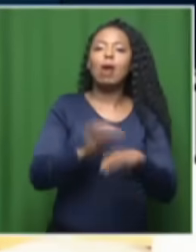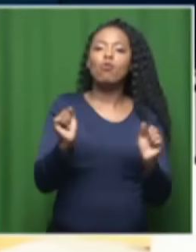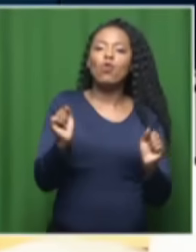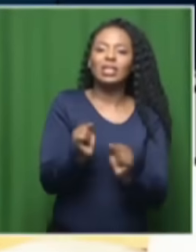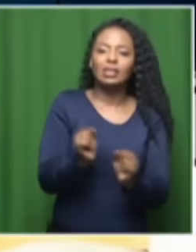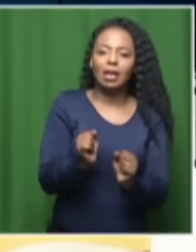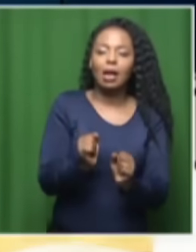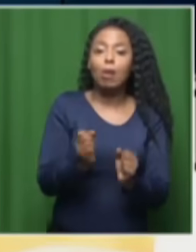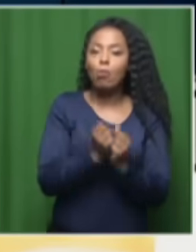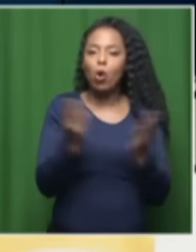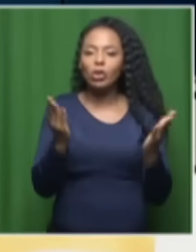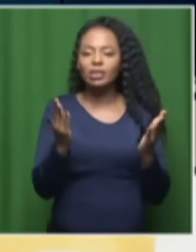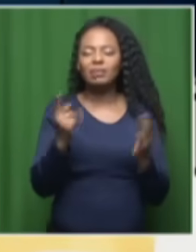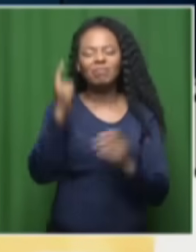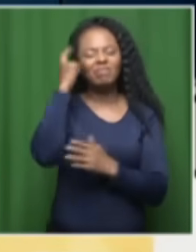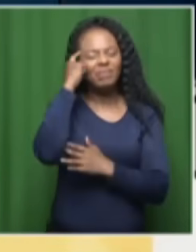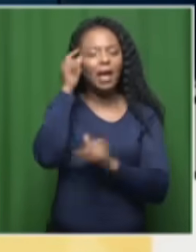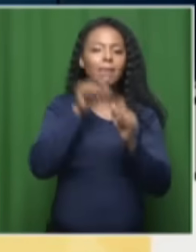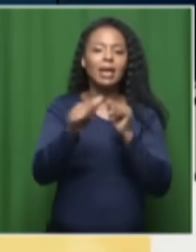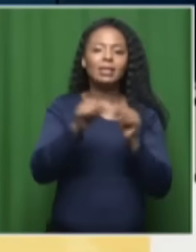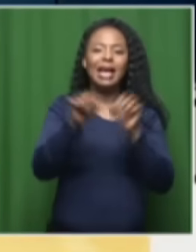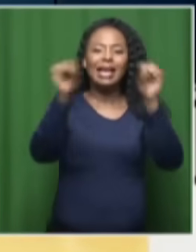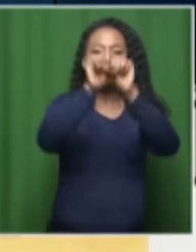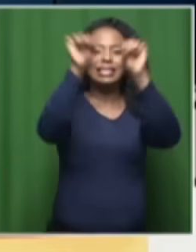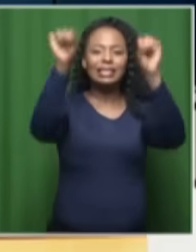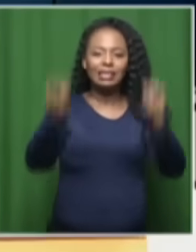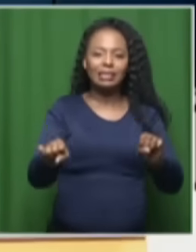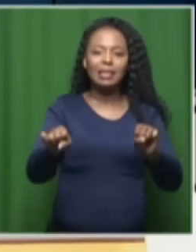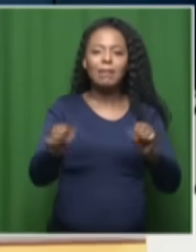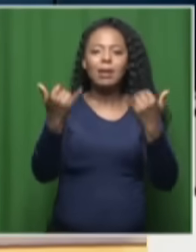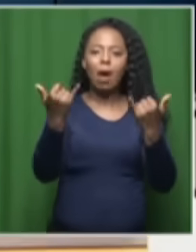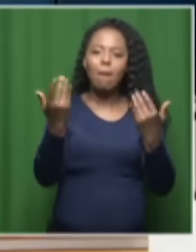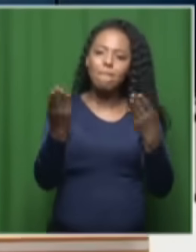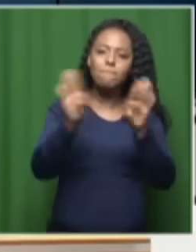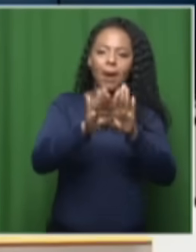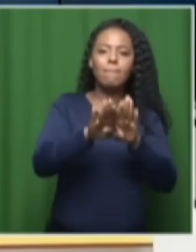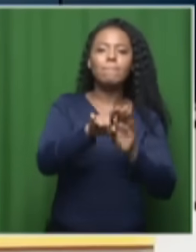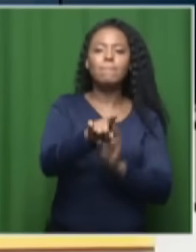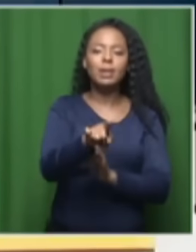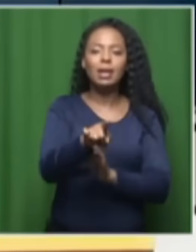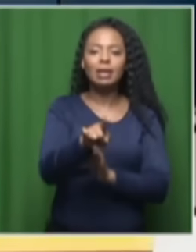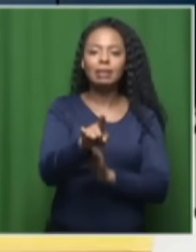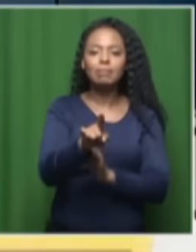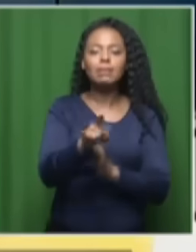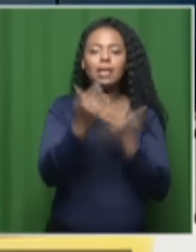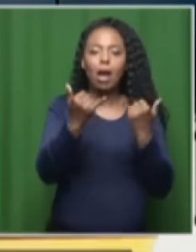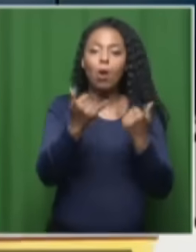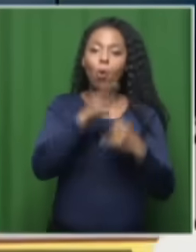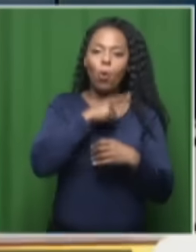users choose to shut down their operations for the duration, the 3 months of winter,